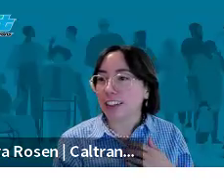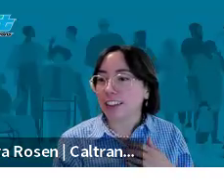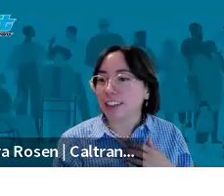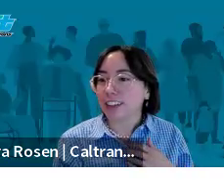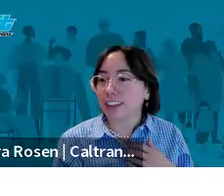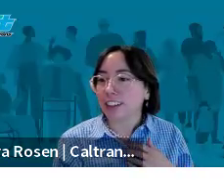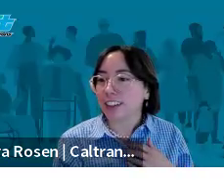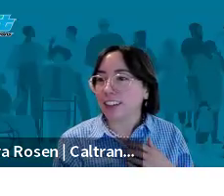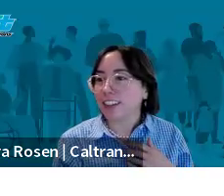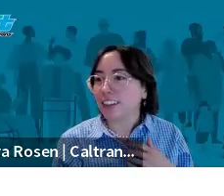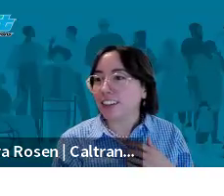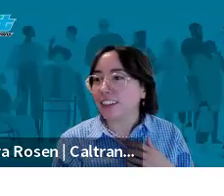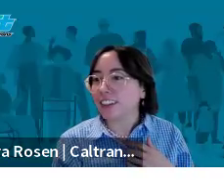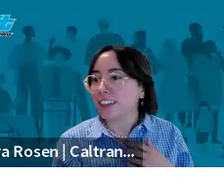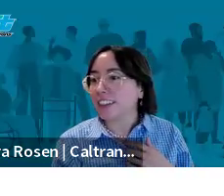Got one.